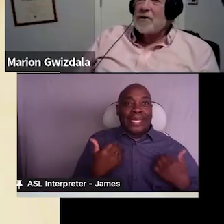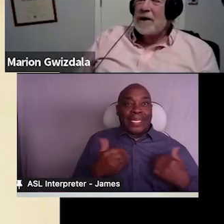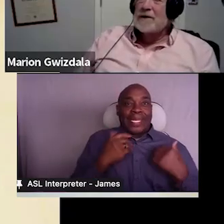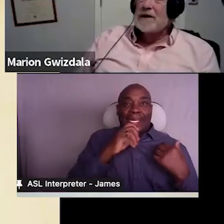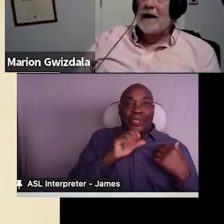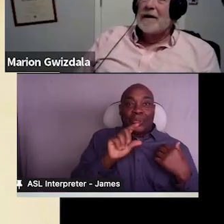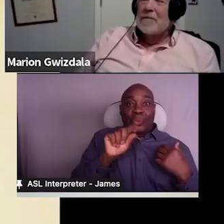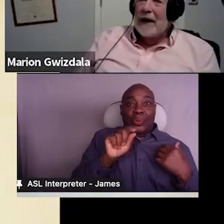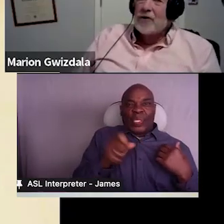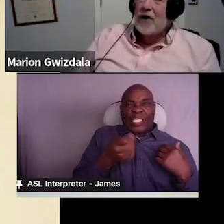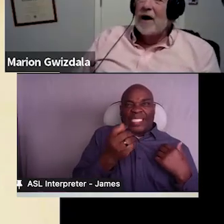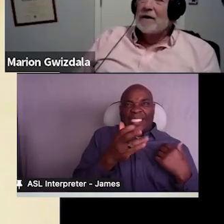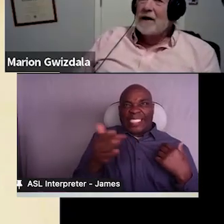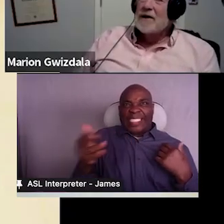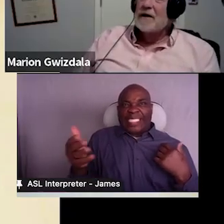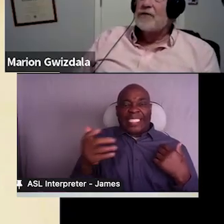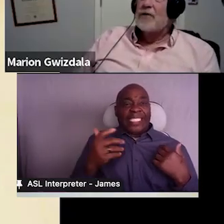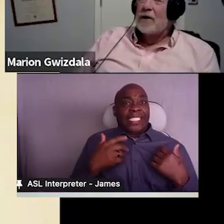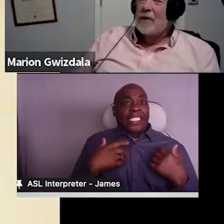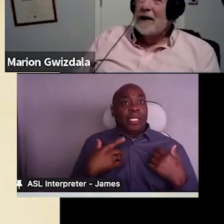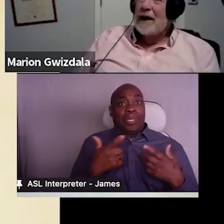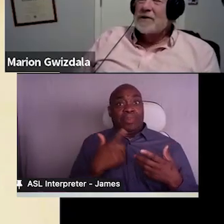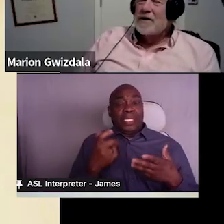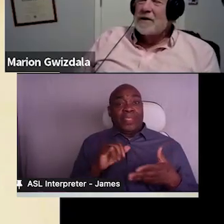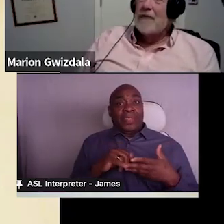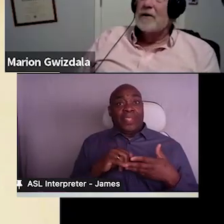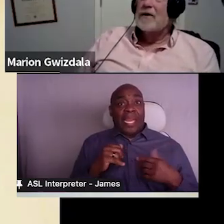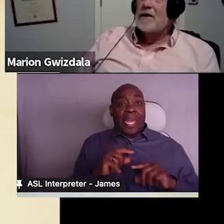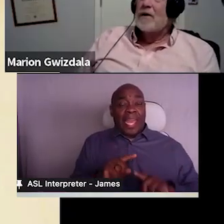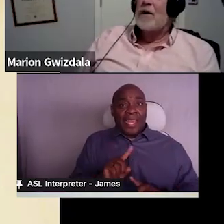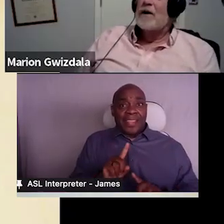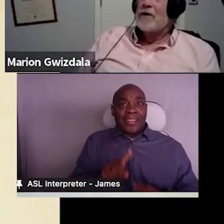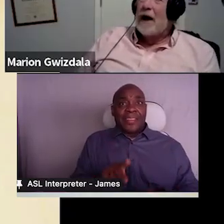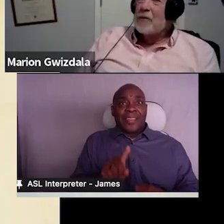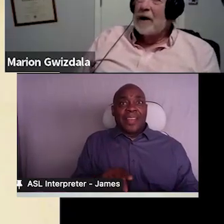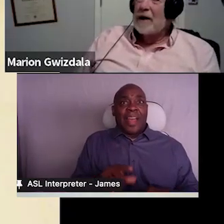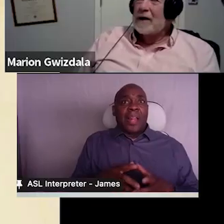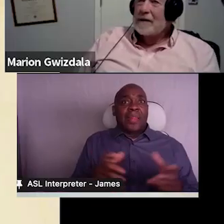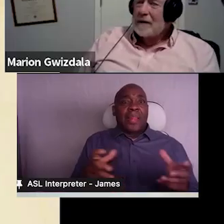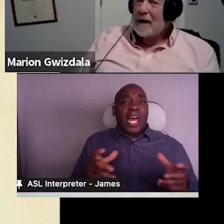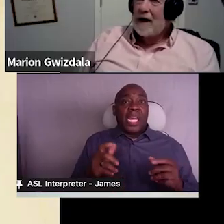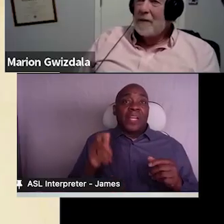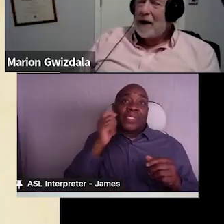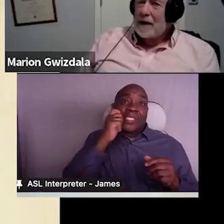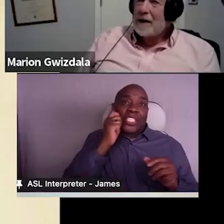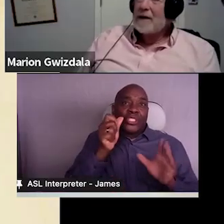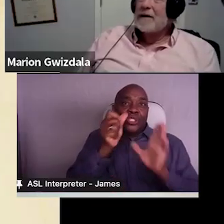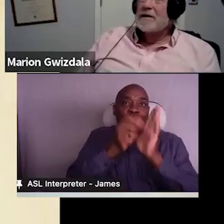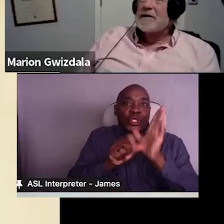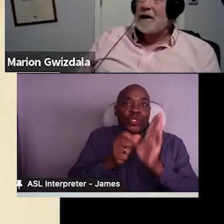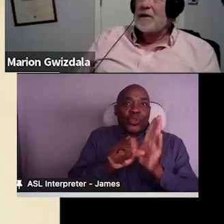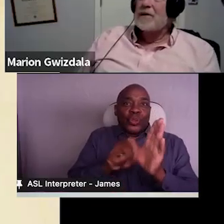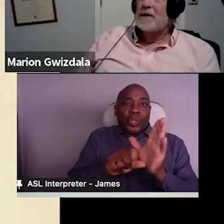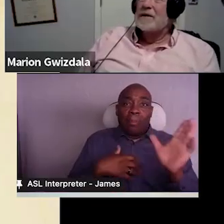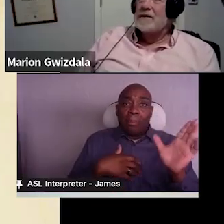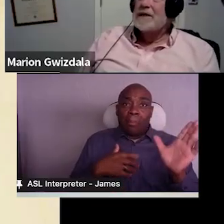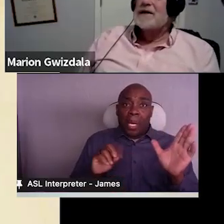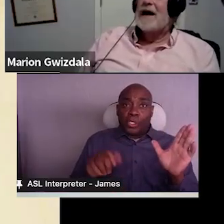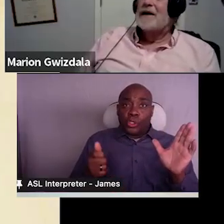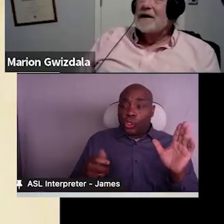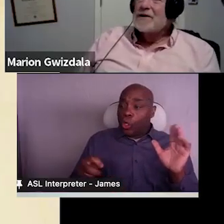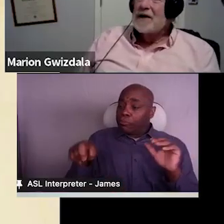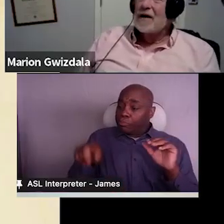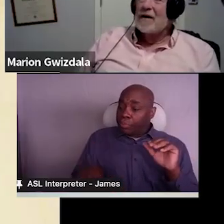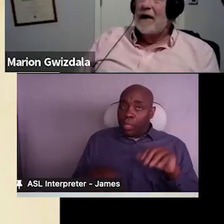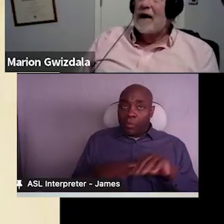derm surgeries, and my dog lays on the floor right next to the table while they're operating on me. So